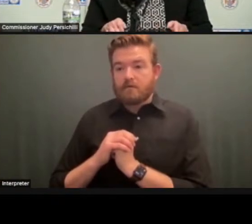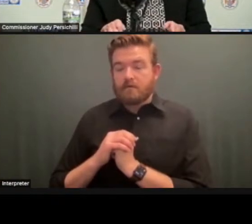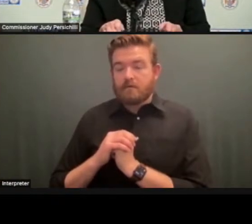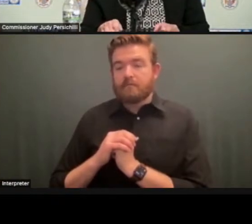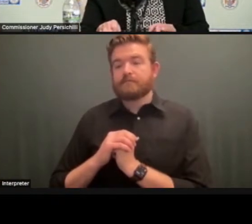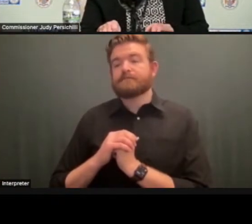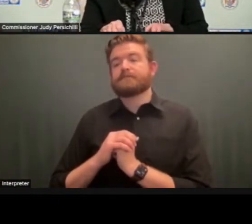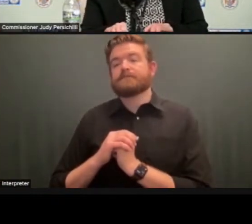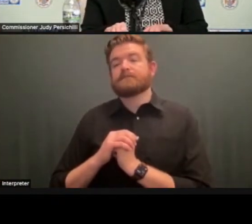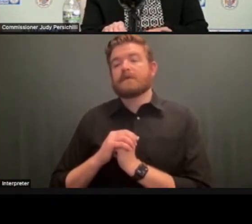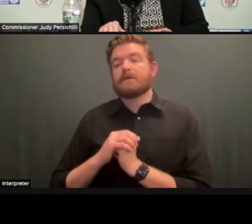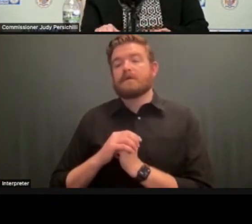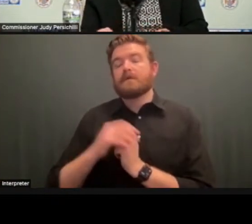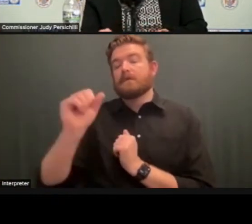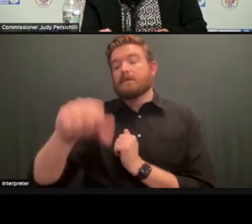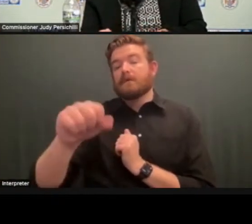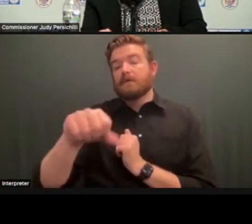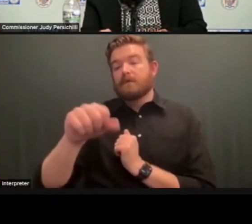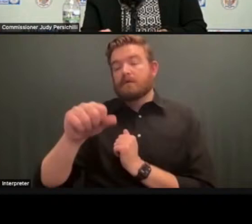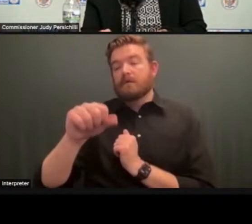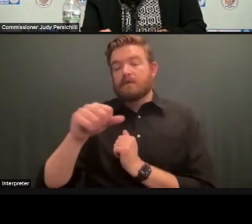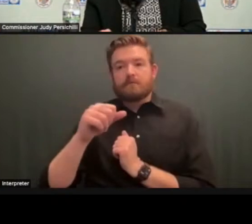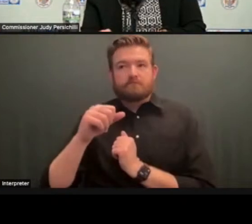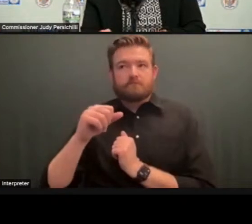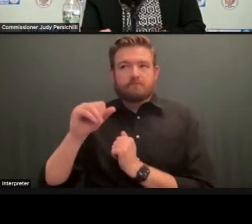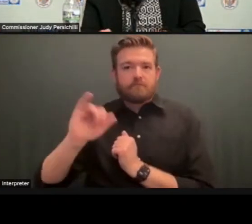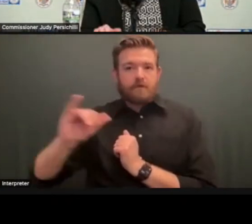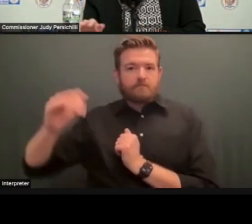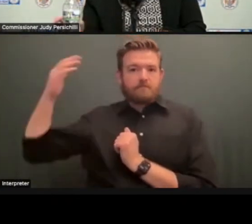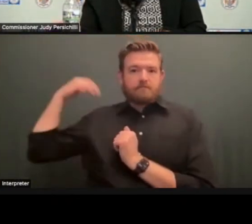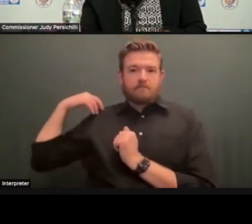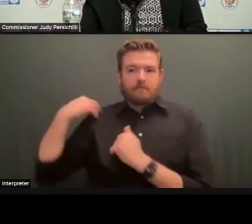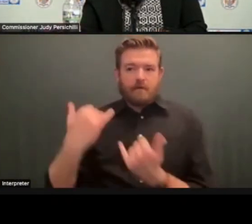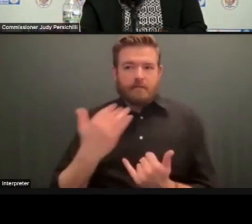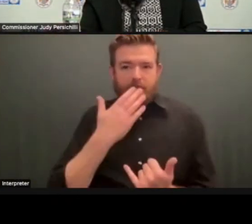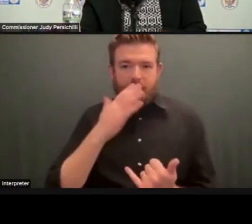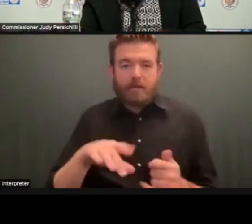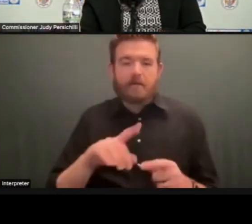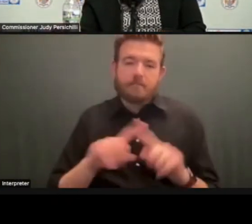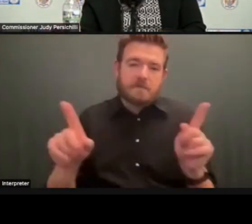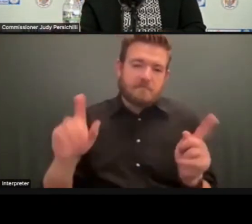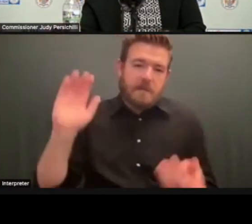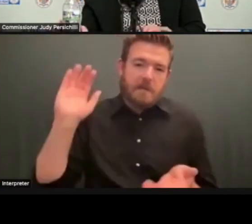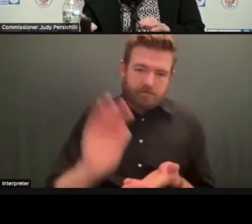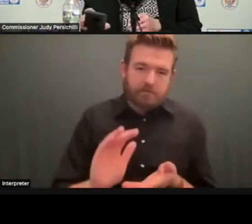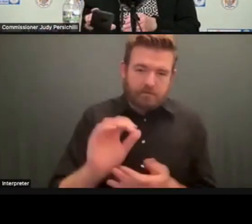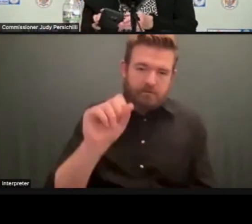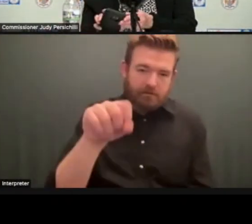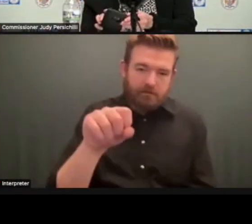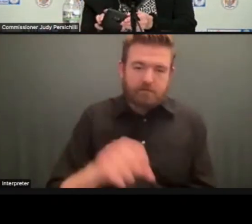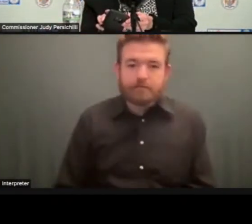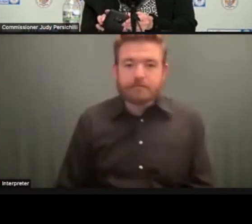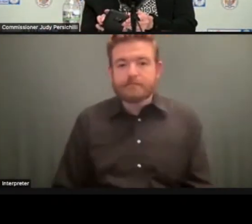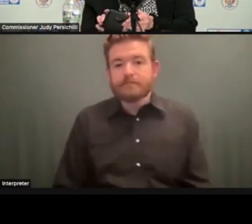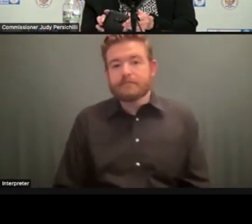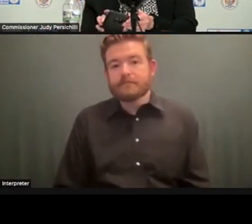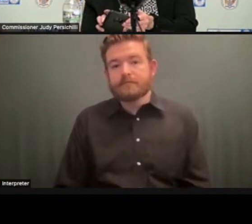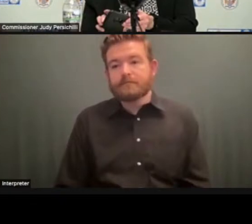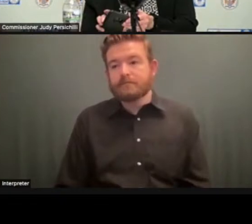echoing two exchanges we've had already in this call. Number one, you're going to